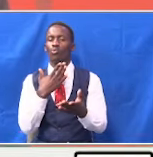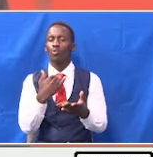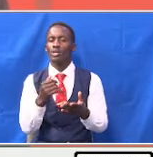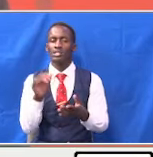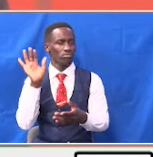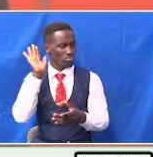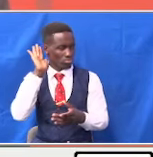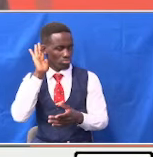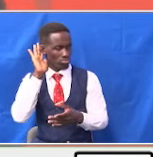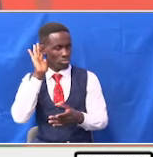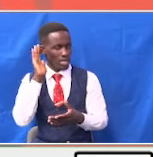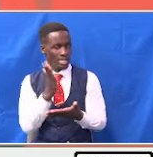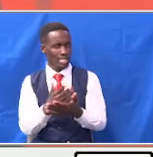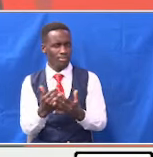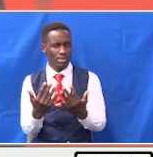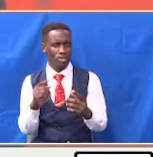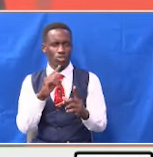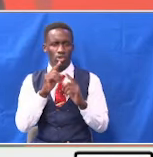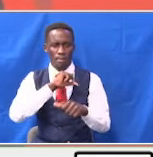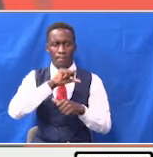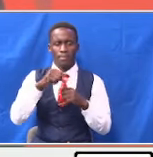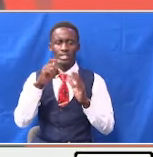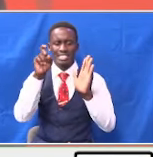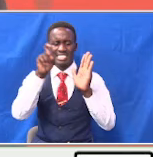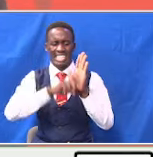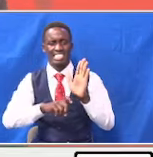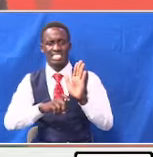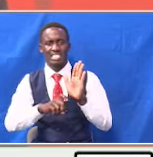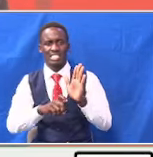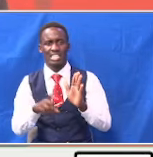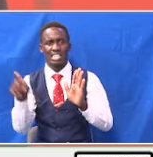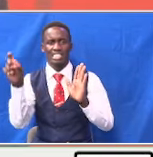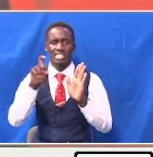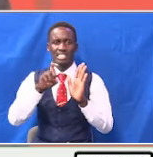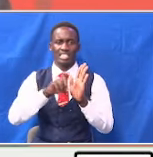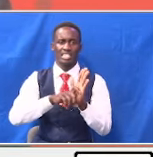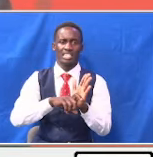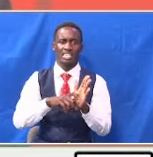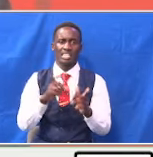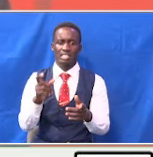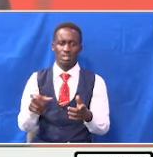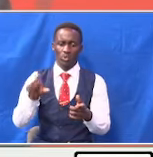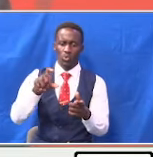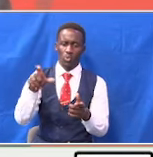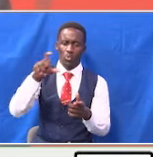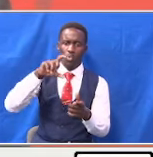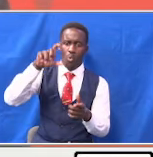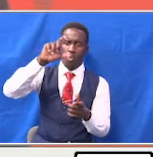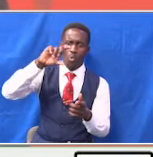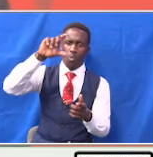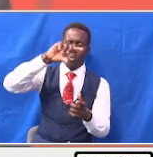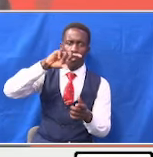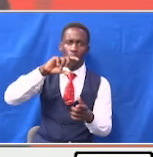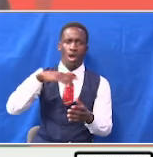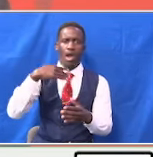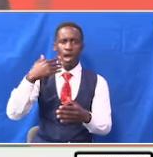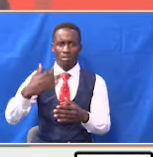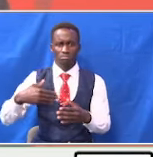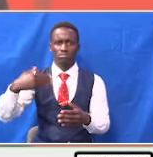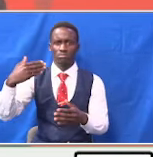had. Something to do with the taxation. The taxes have been going up, added here and